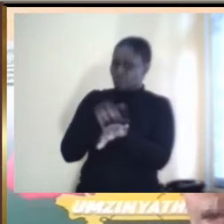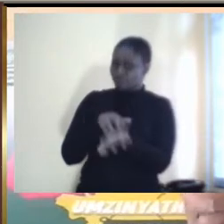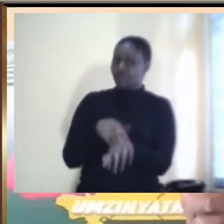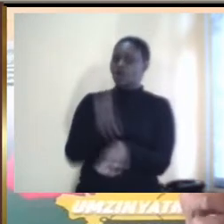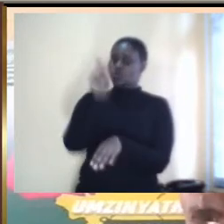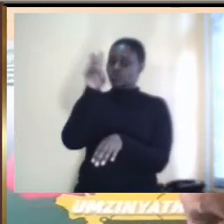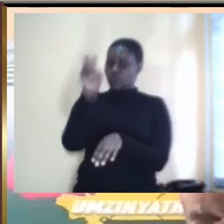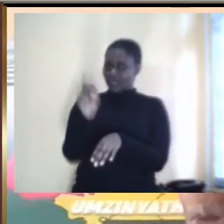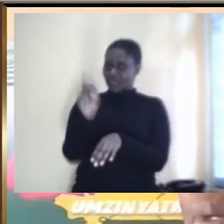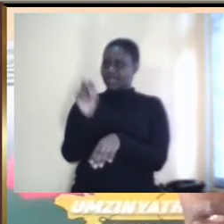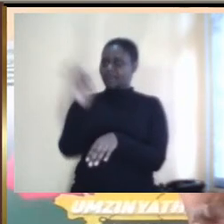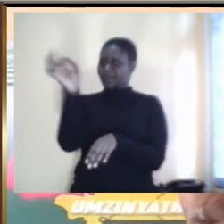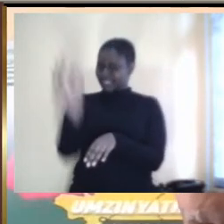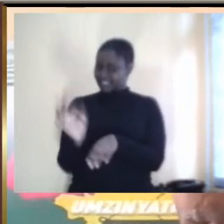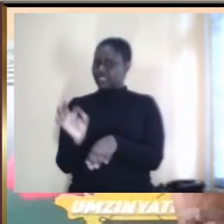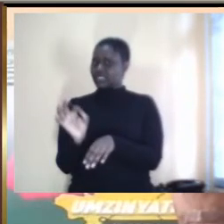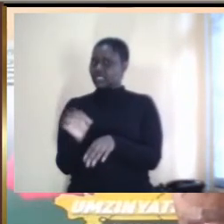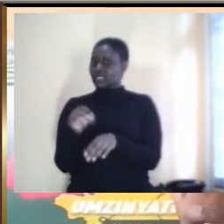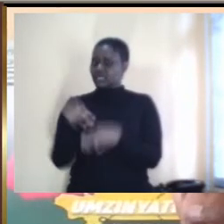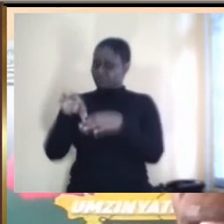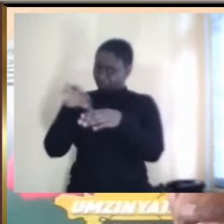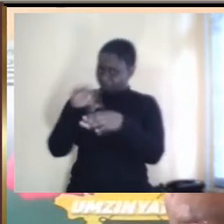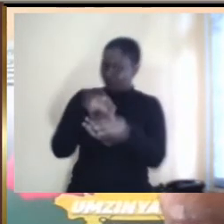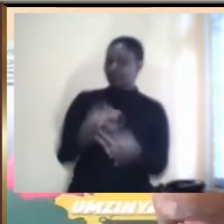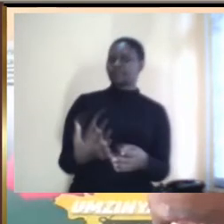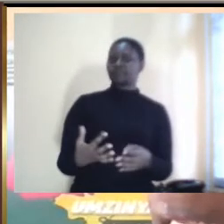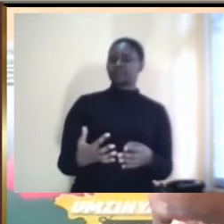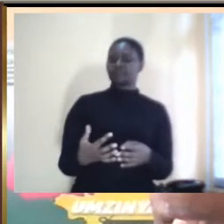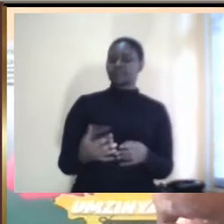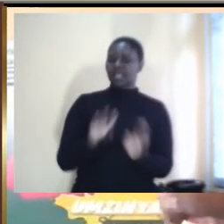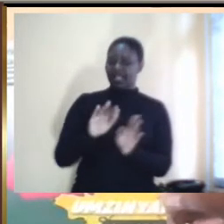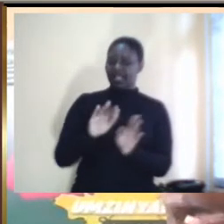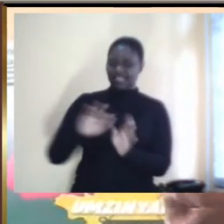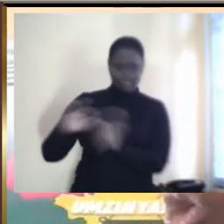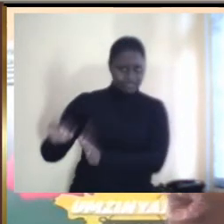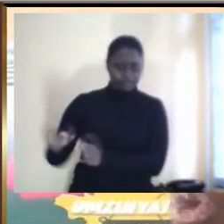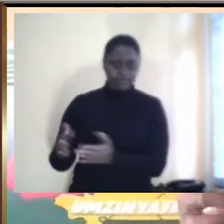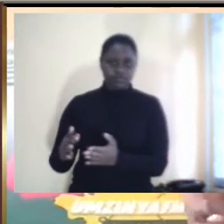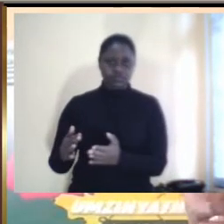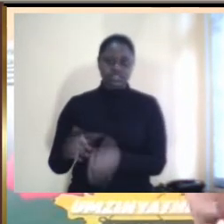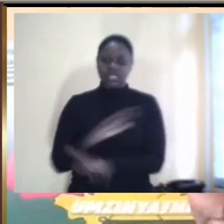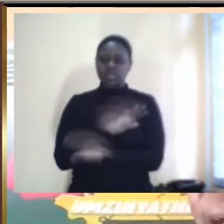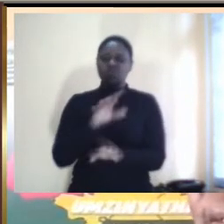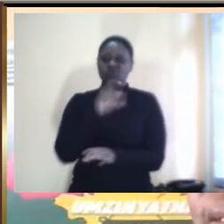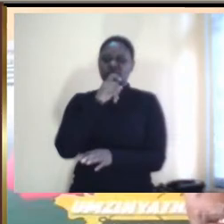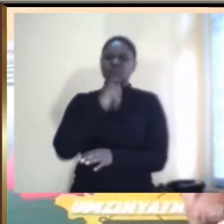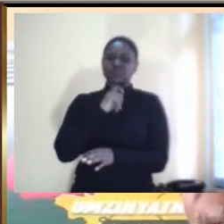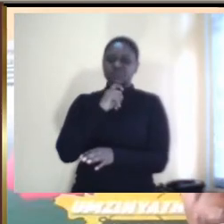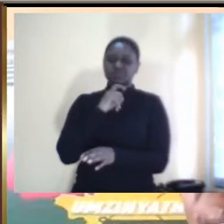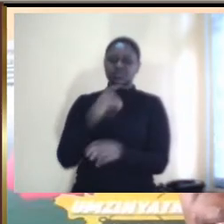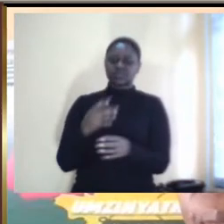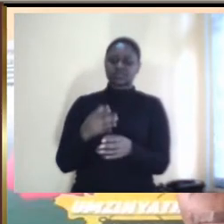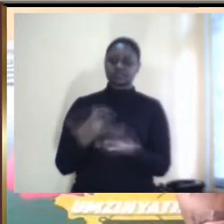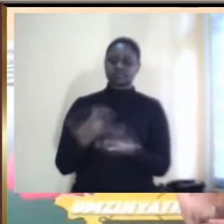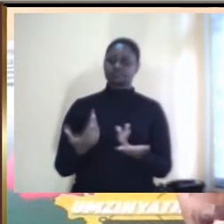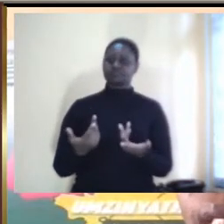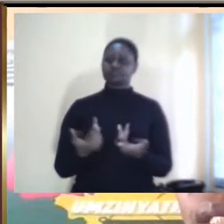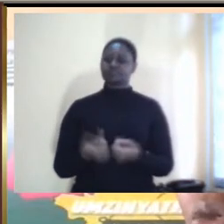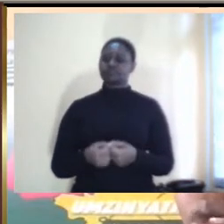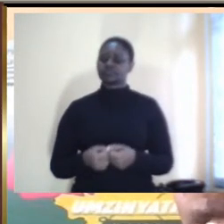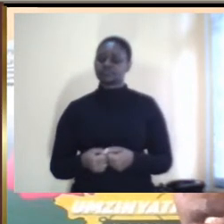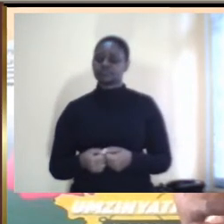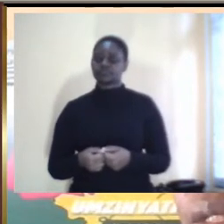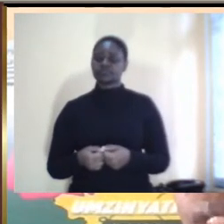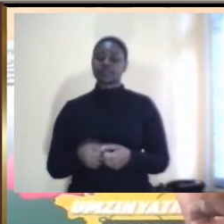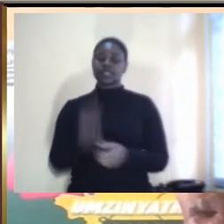of viable crop is grown, and the remaining unused surplus is discarded. In